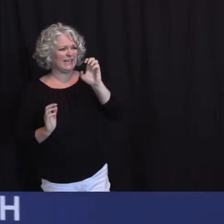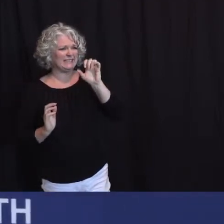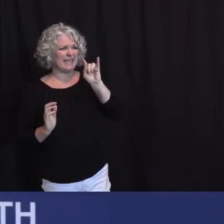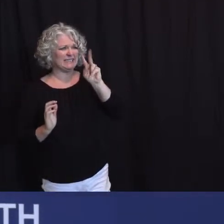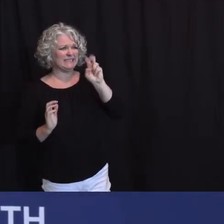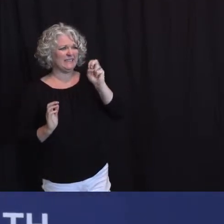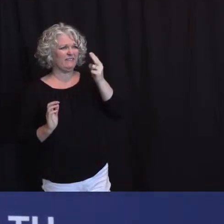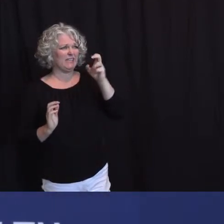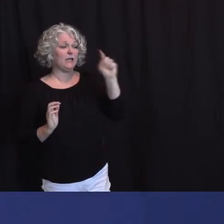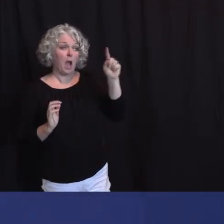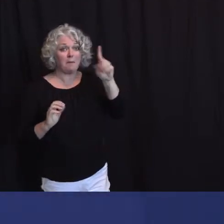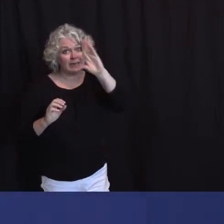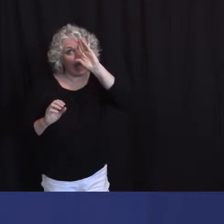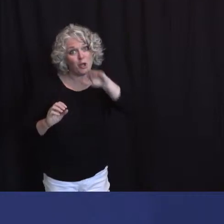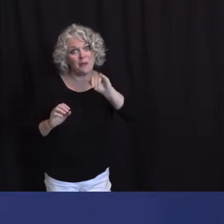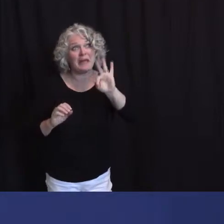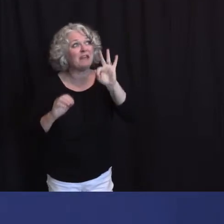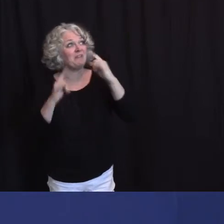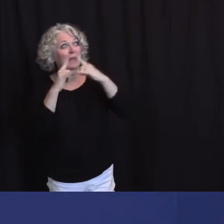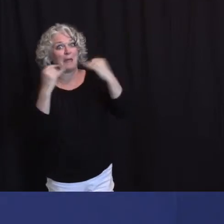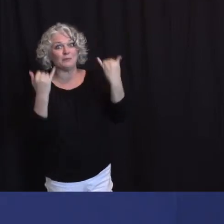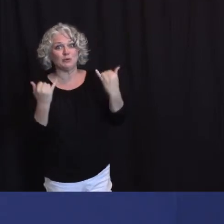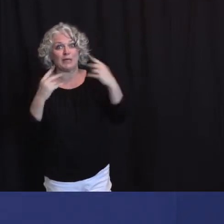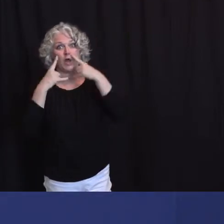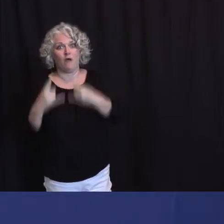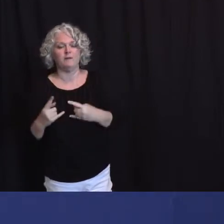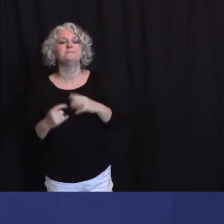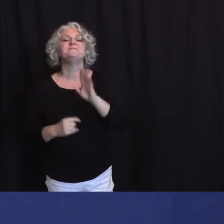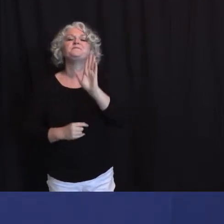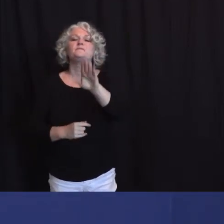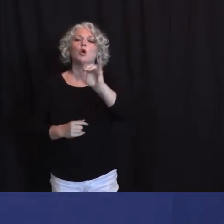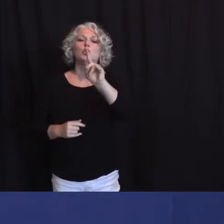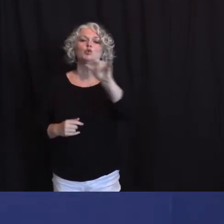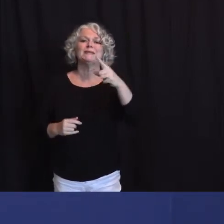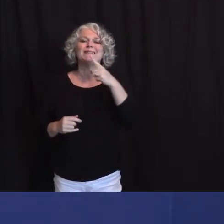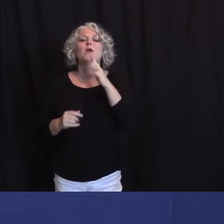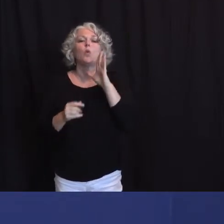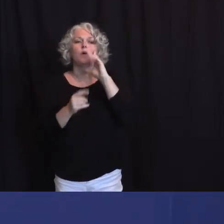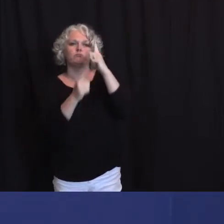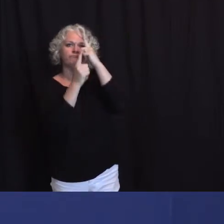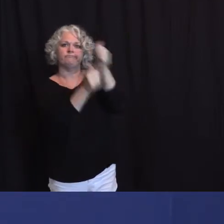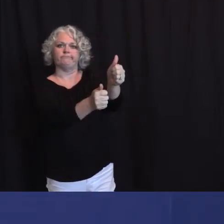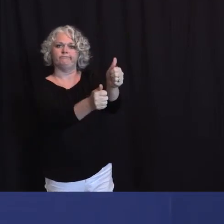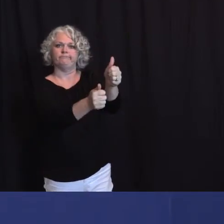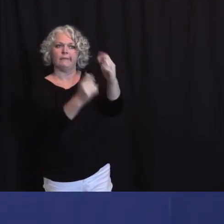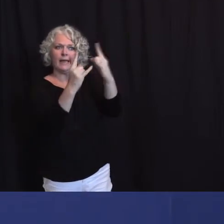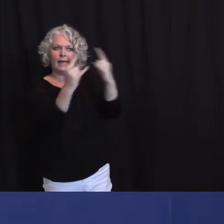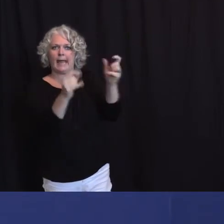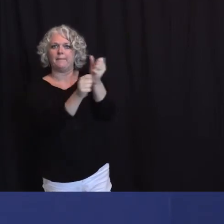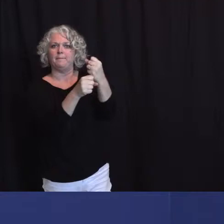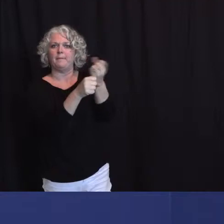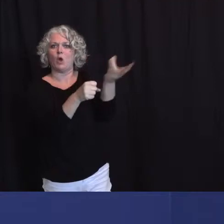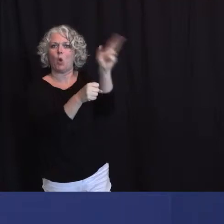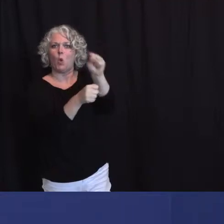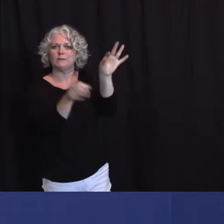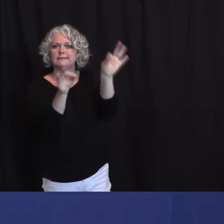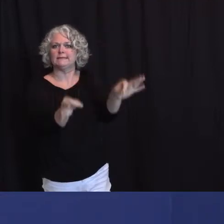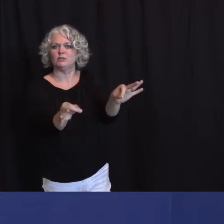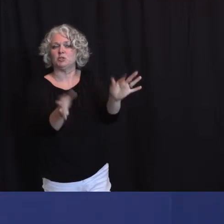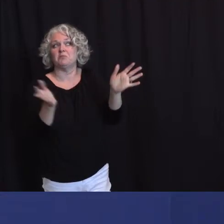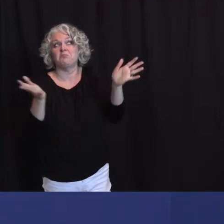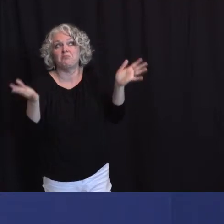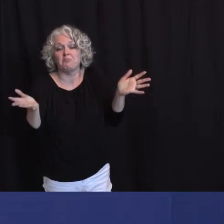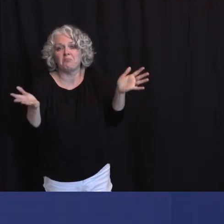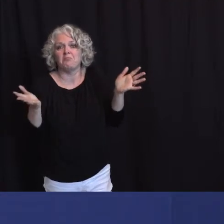would qualify? Excessive heat. I think we're going to leave it up to the discretion of the school or the camp based on their own